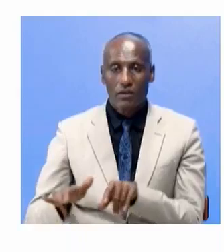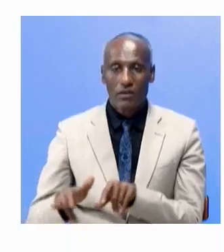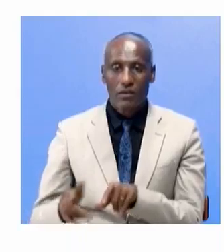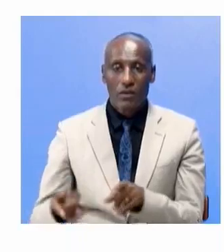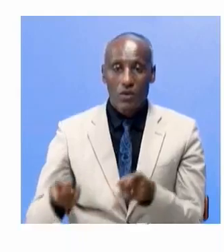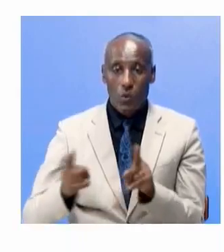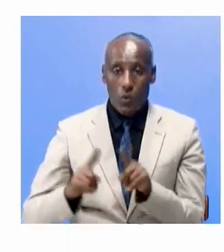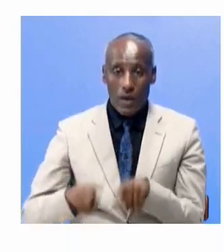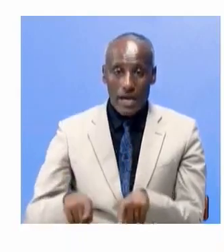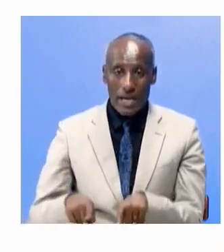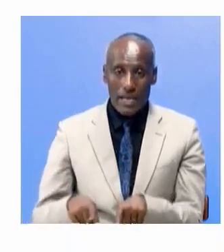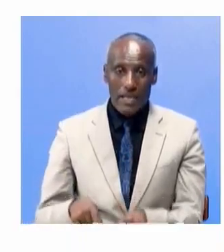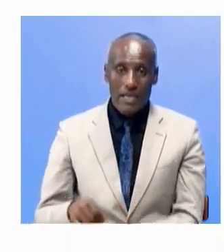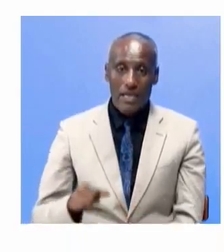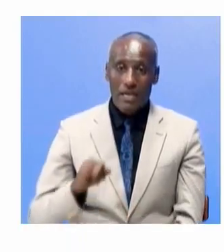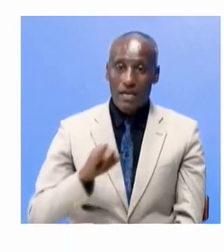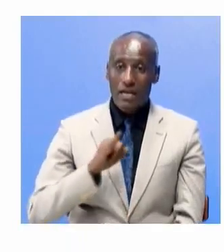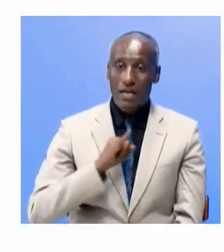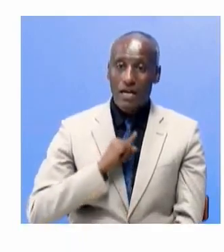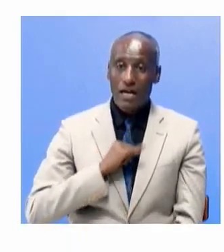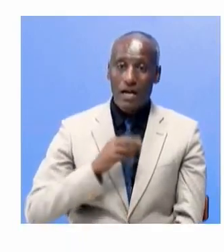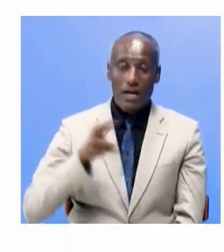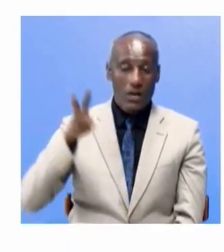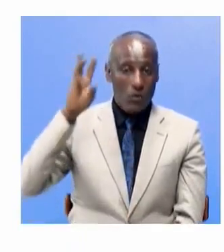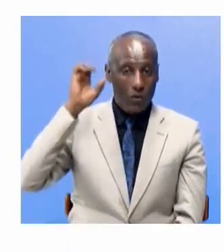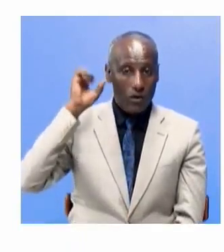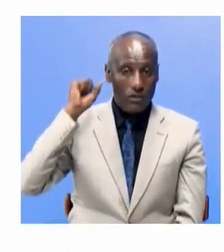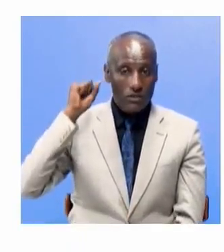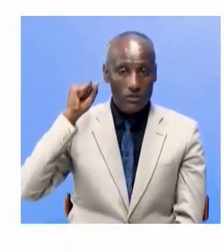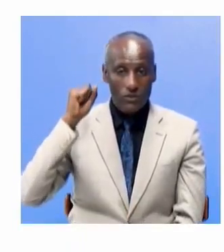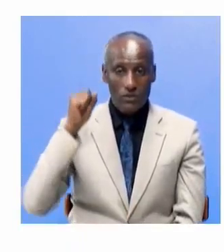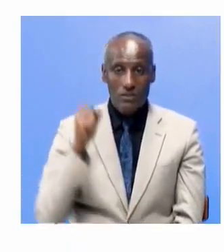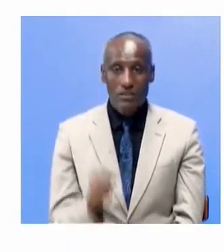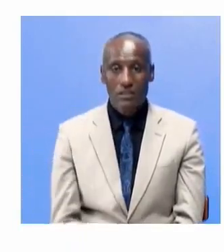when I was